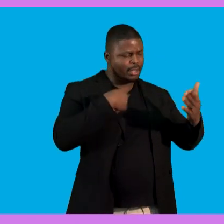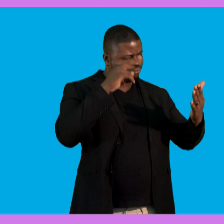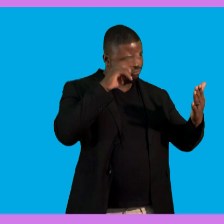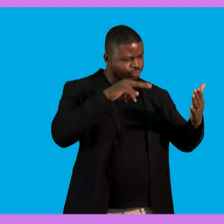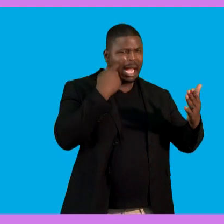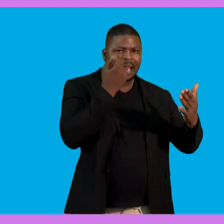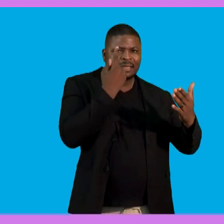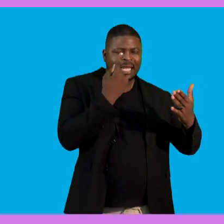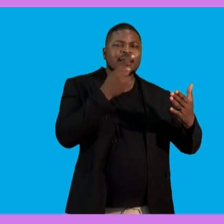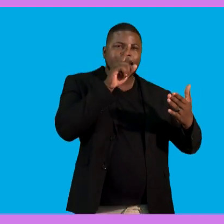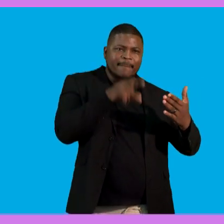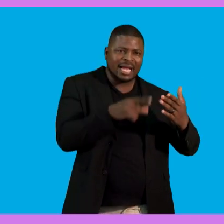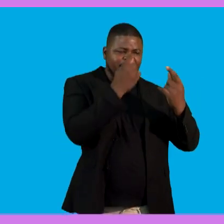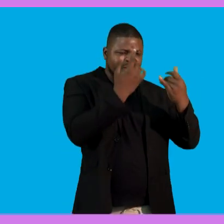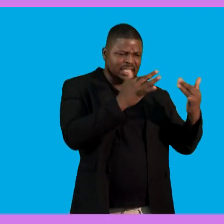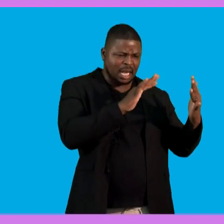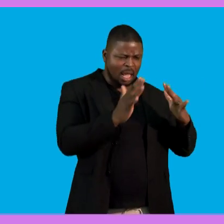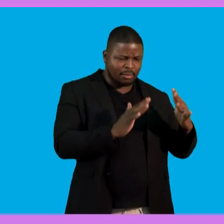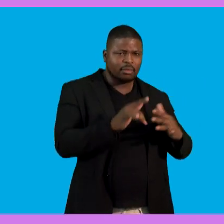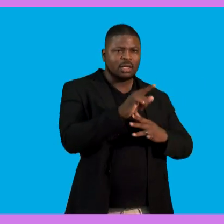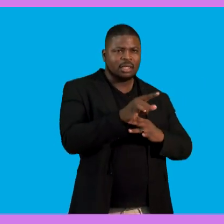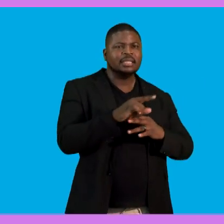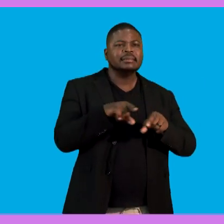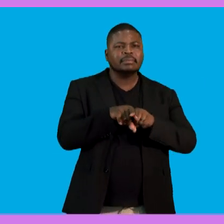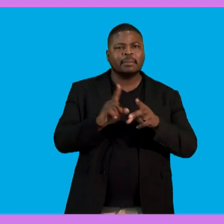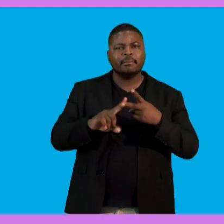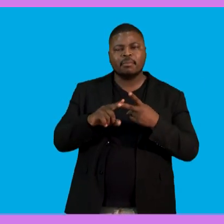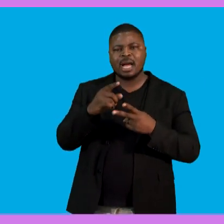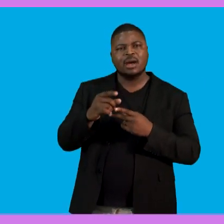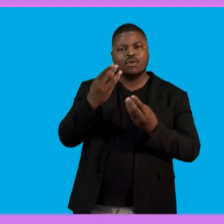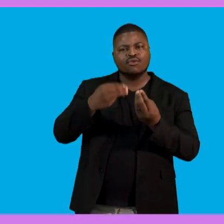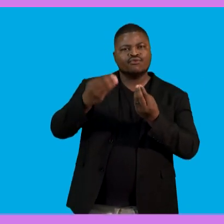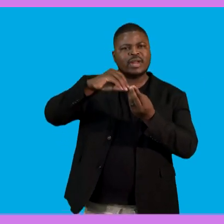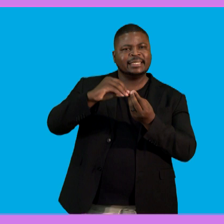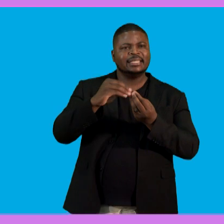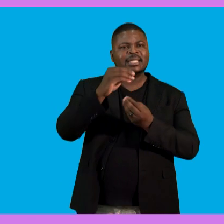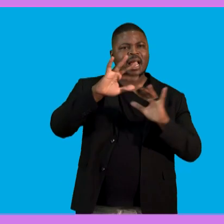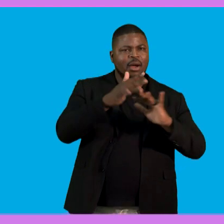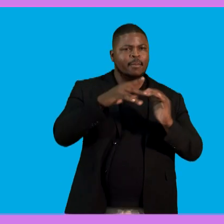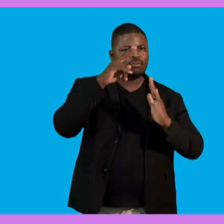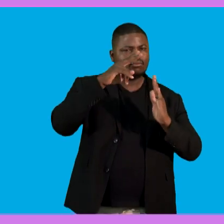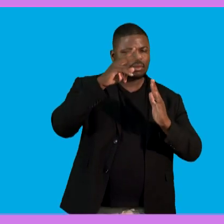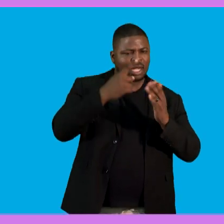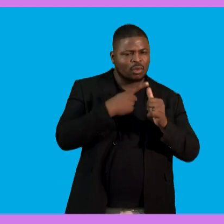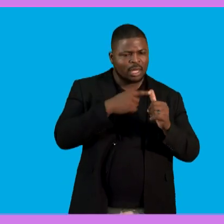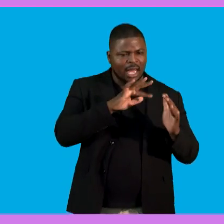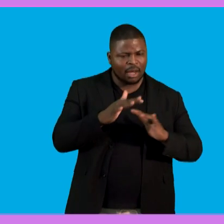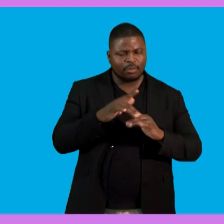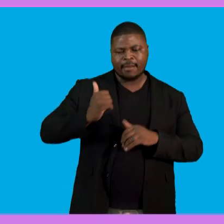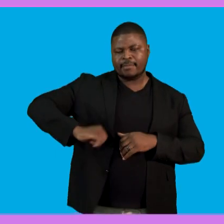financial document. You should be able to calculate rates and also identify municipal tariffs.